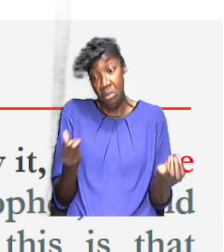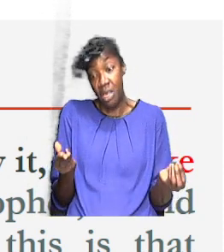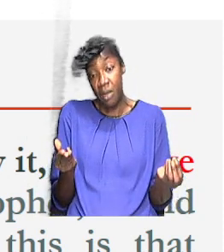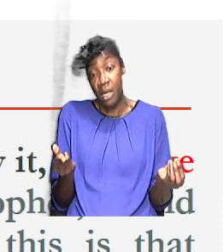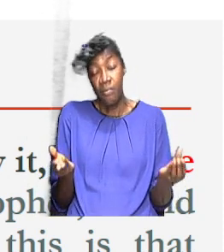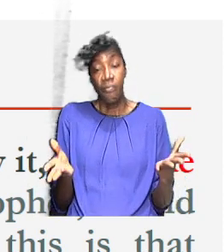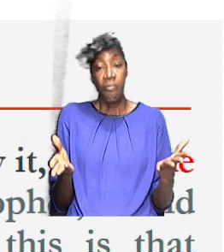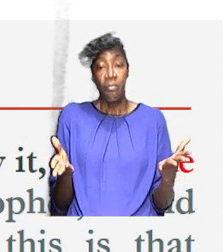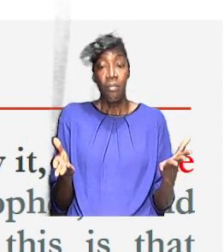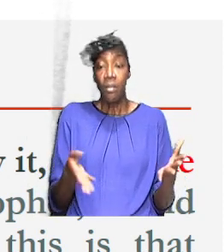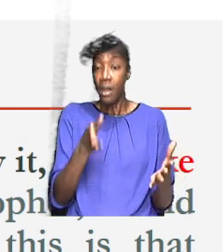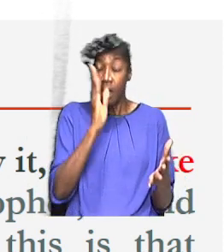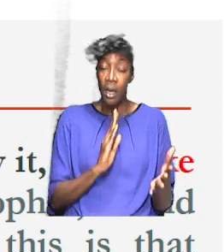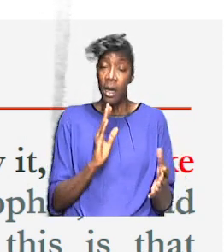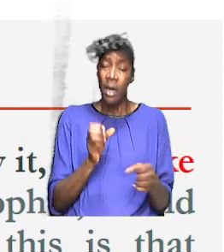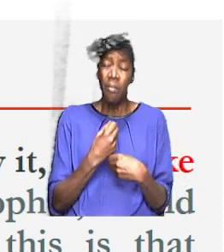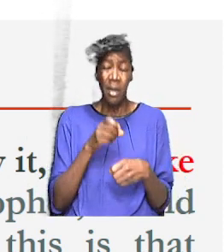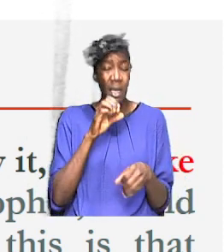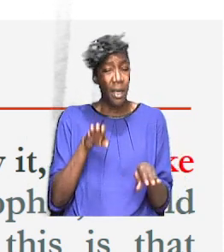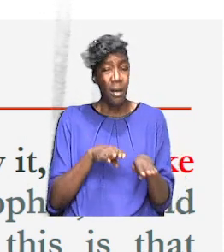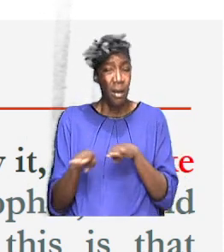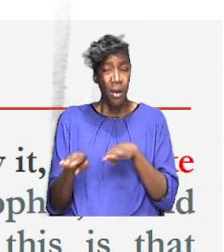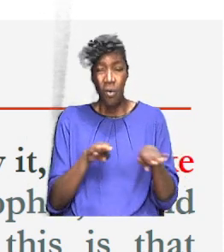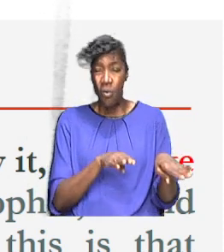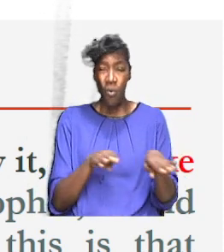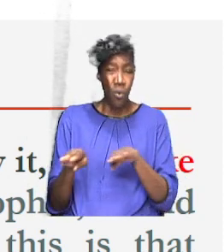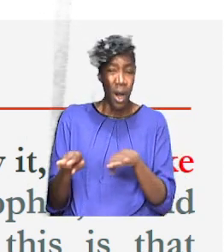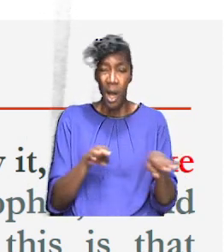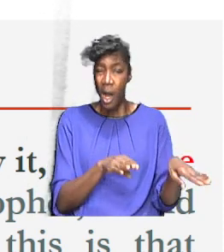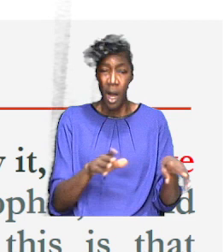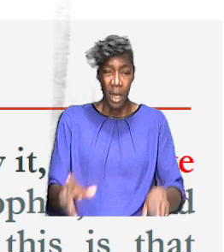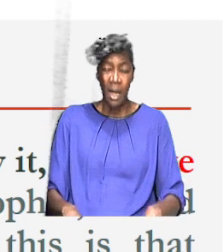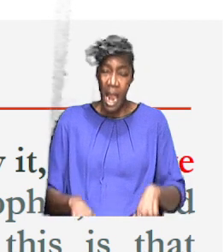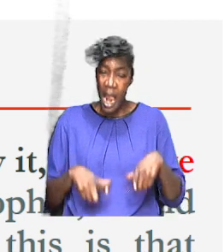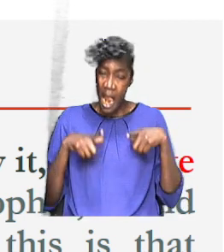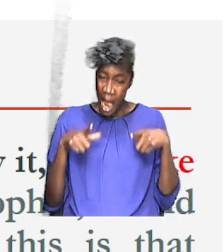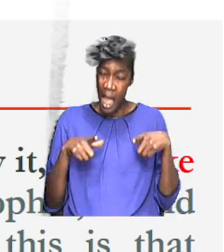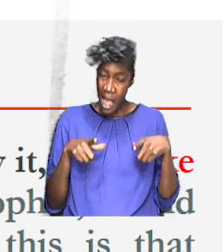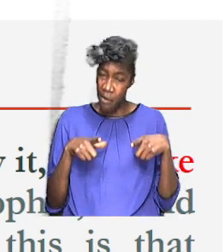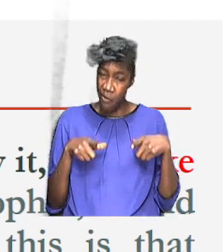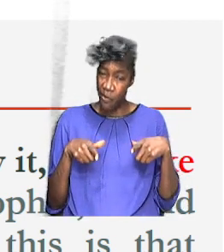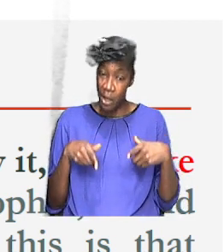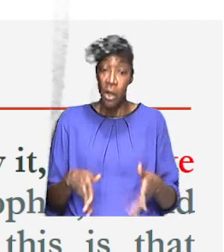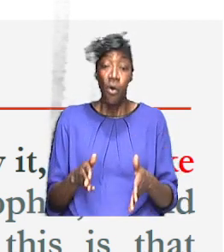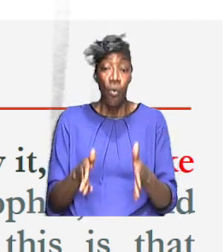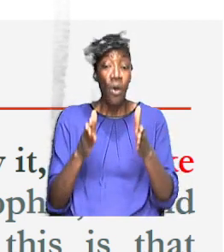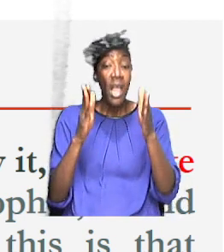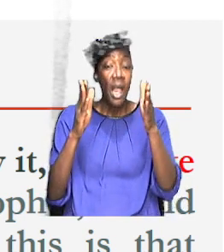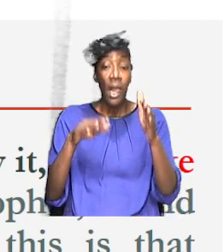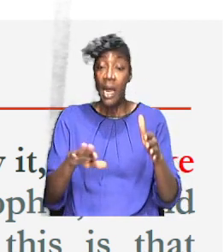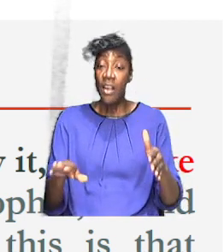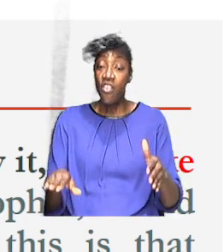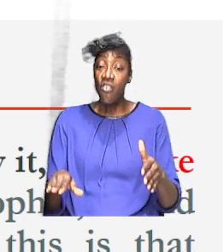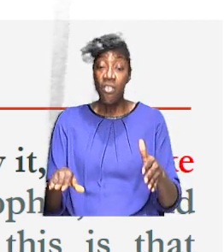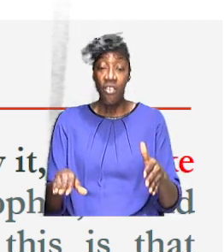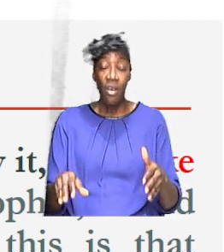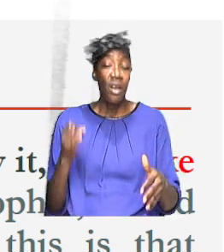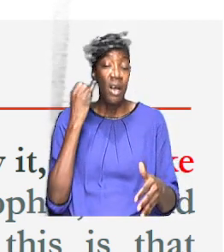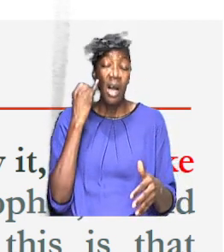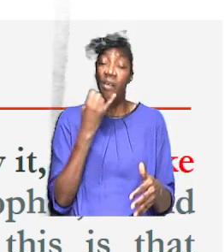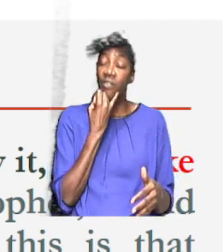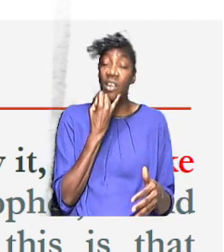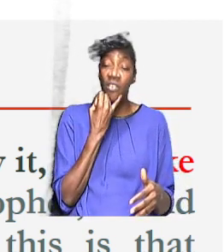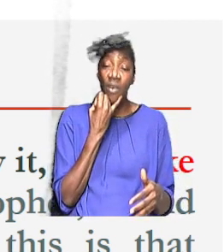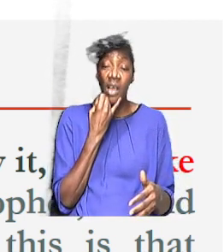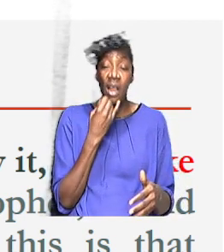might make you walk in your life path lessons, like the children of Israel going to the wilderness. Or the